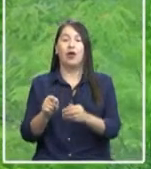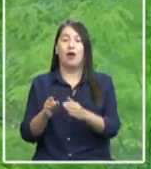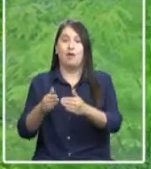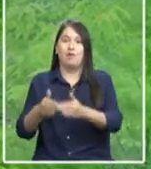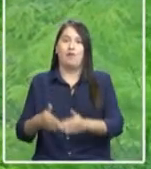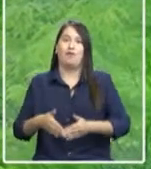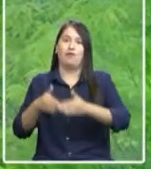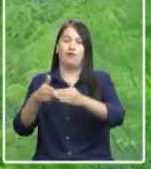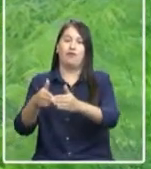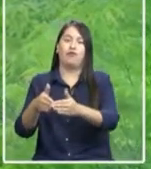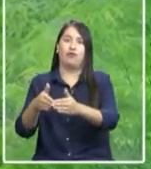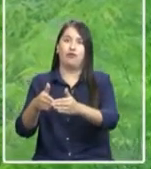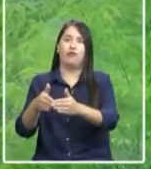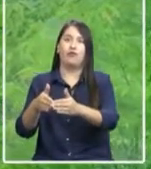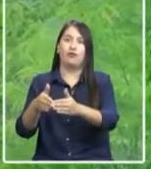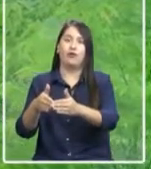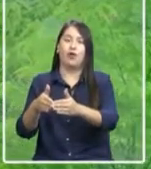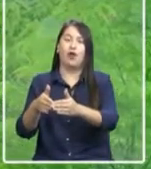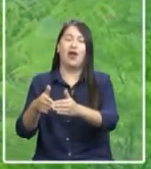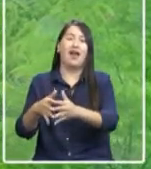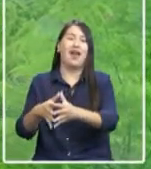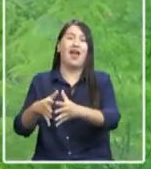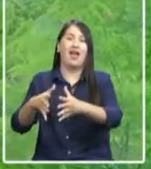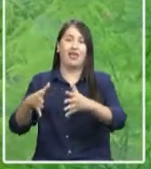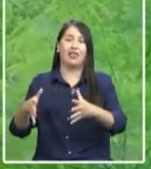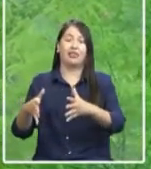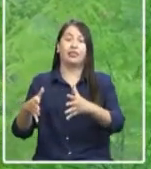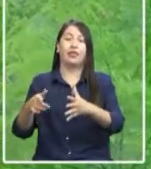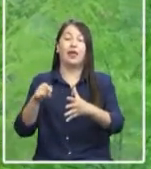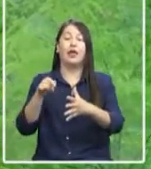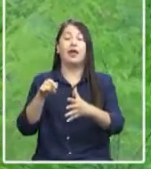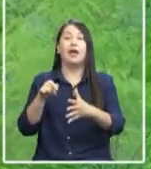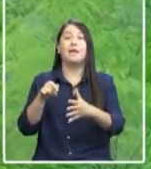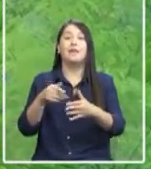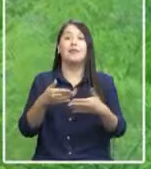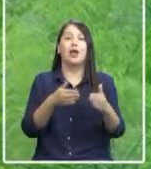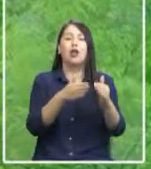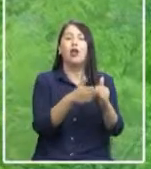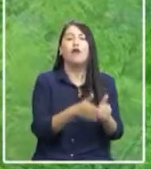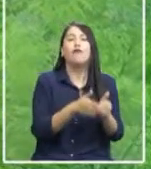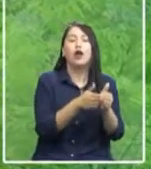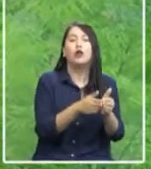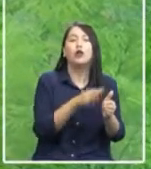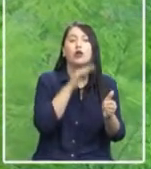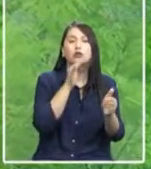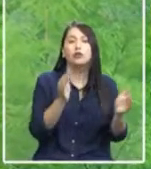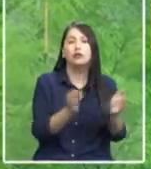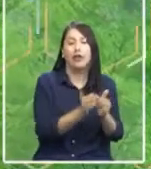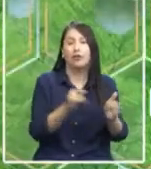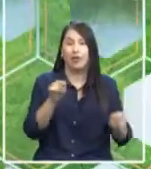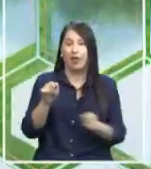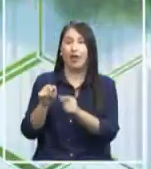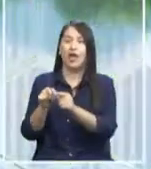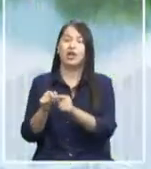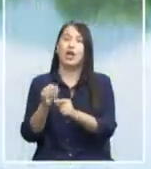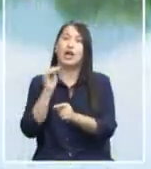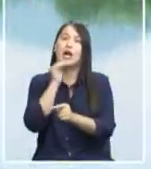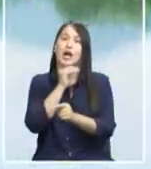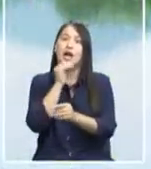then, because they use fossil energy, and whereas the previous boats, they use